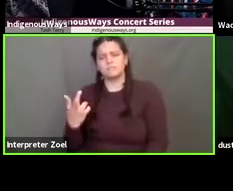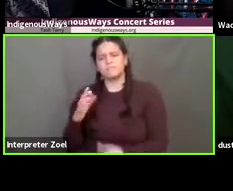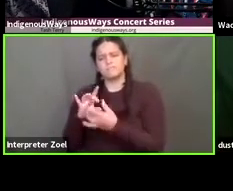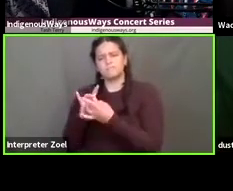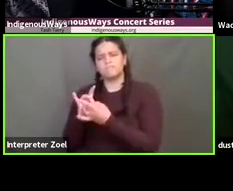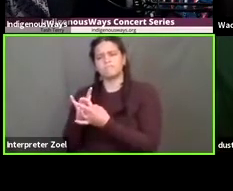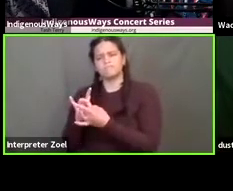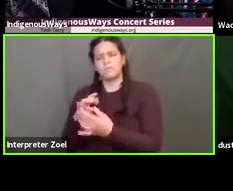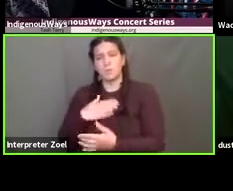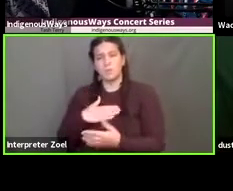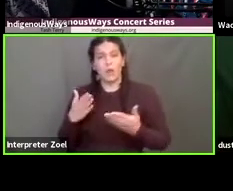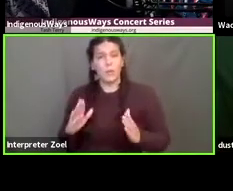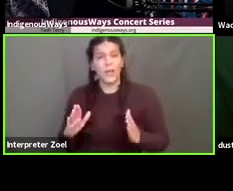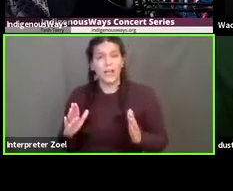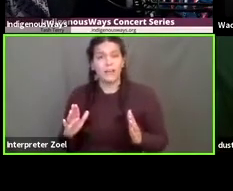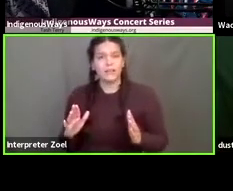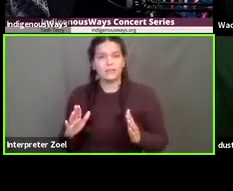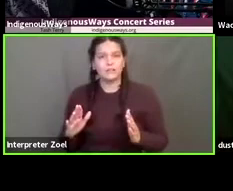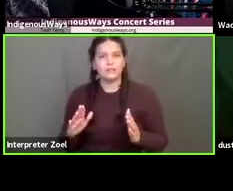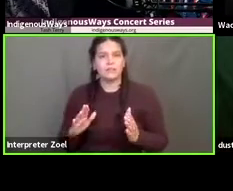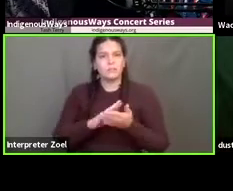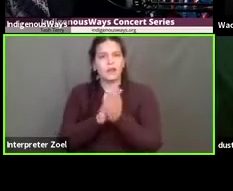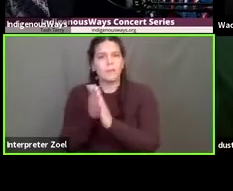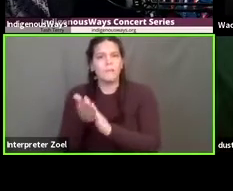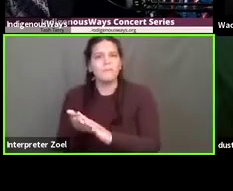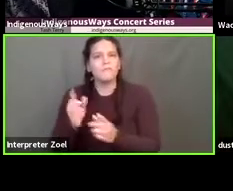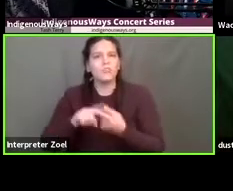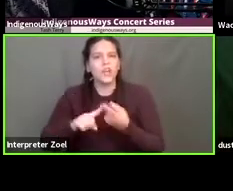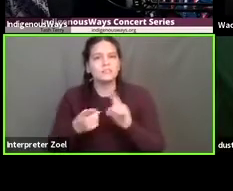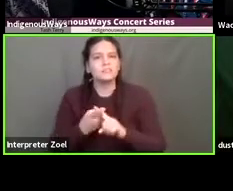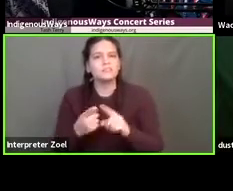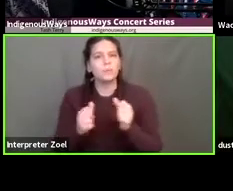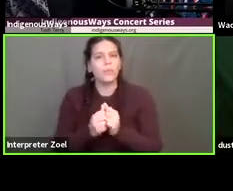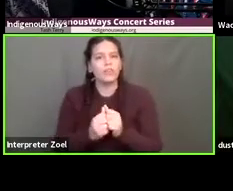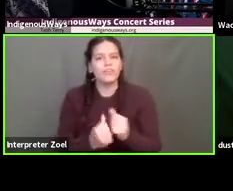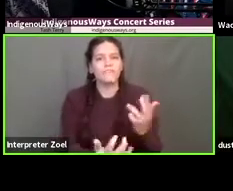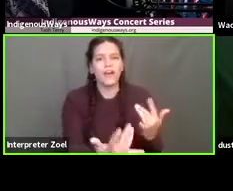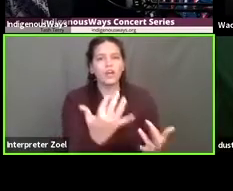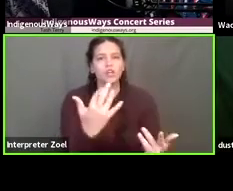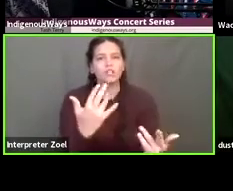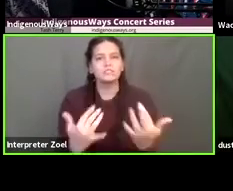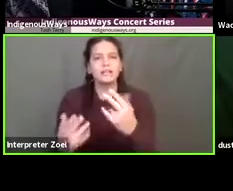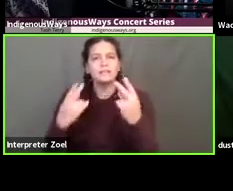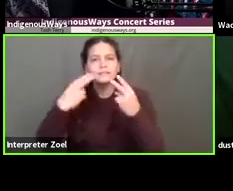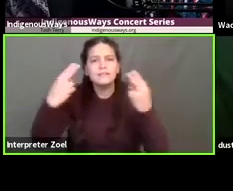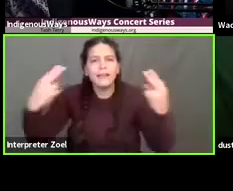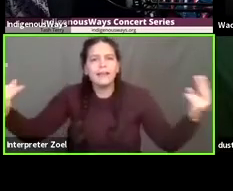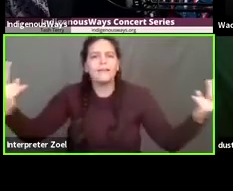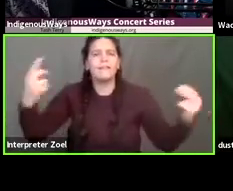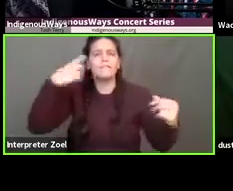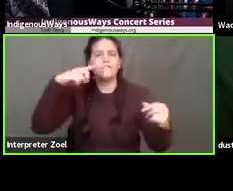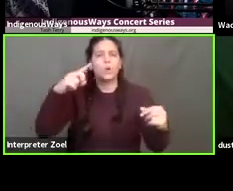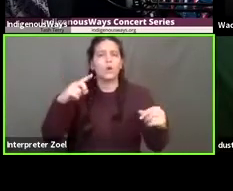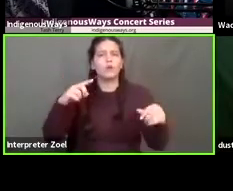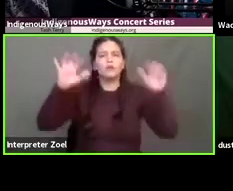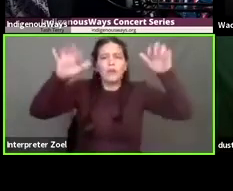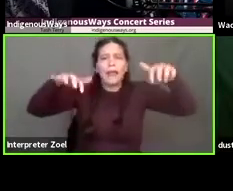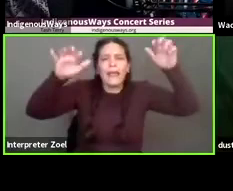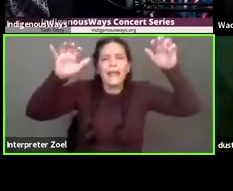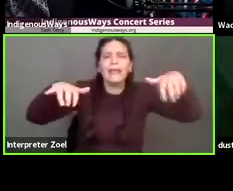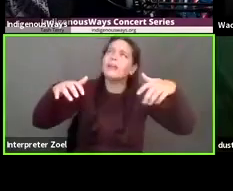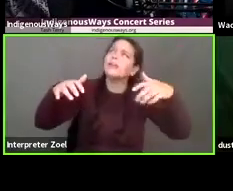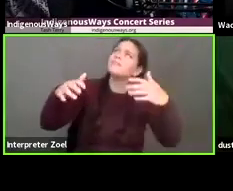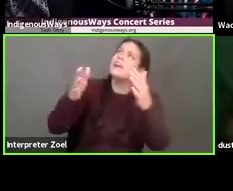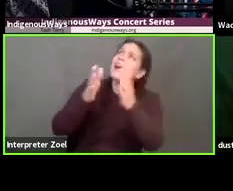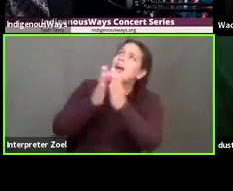And my way is to befriend the fires and to sing for rain and to just,